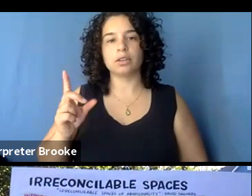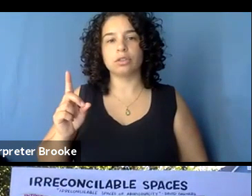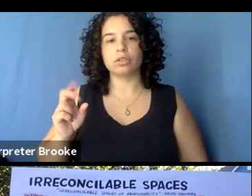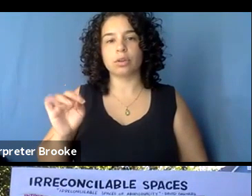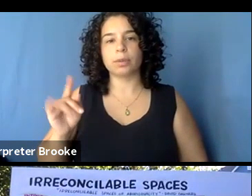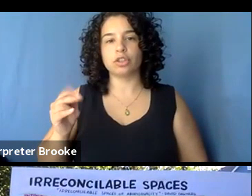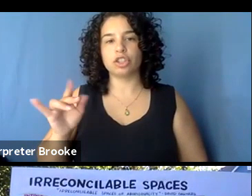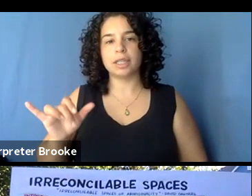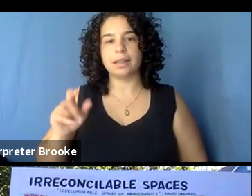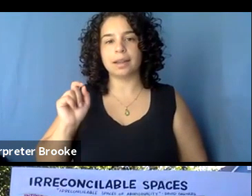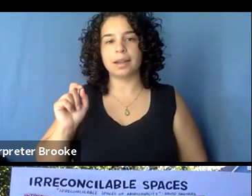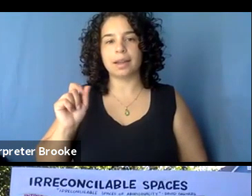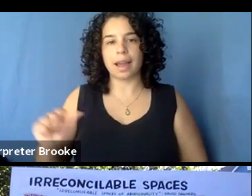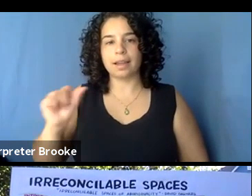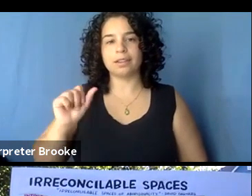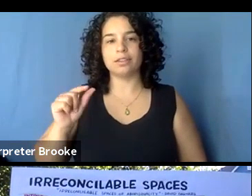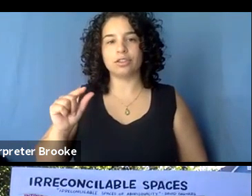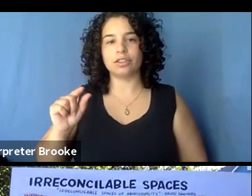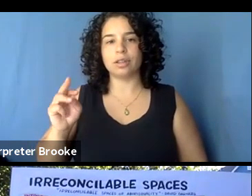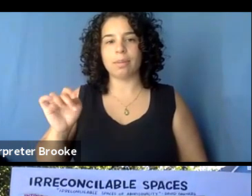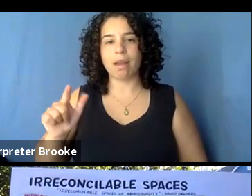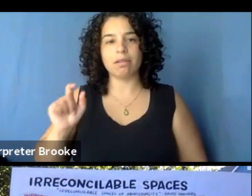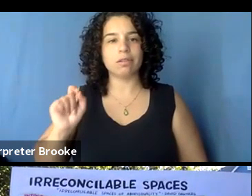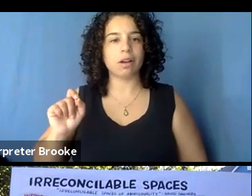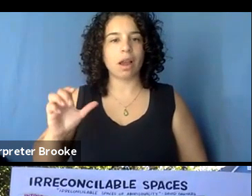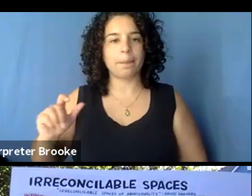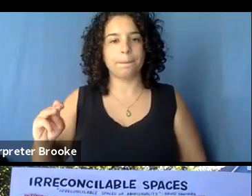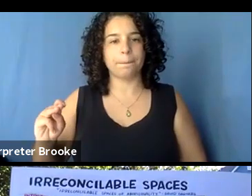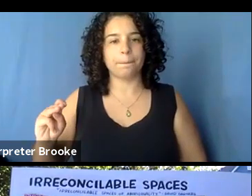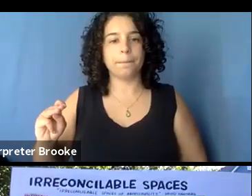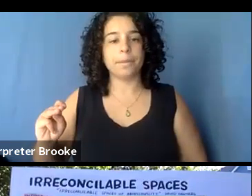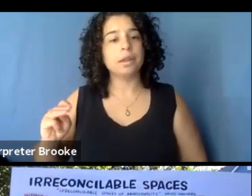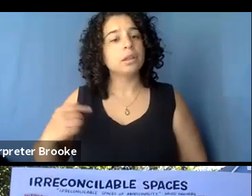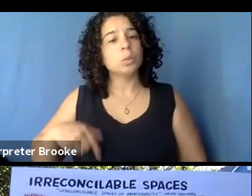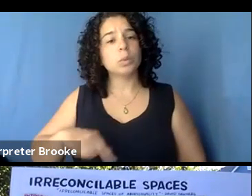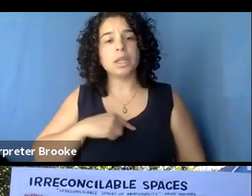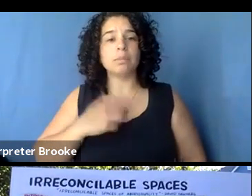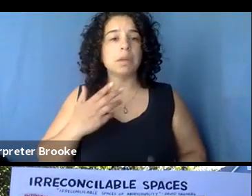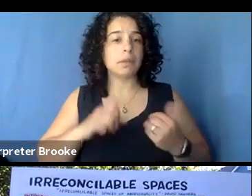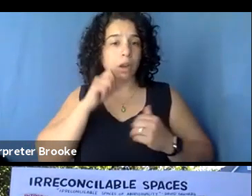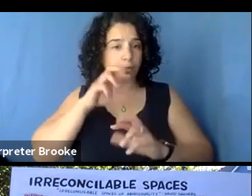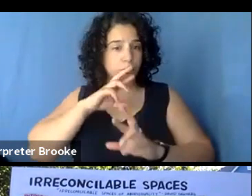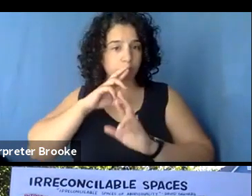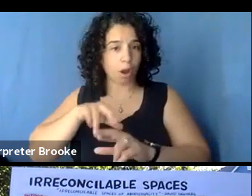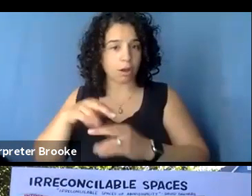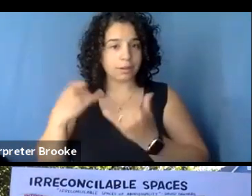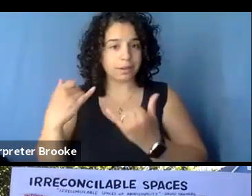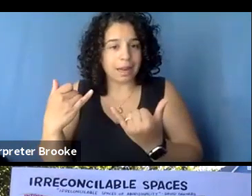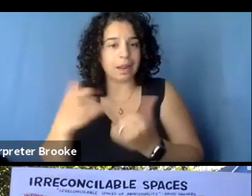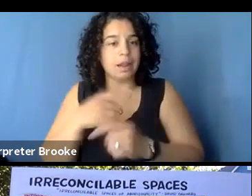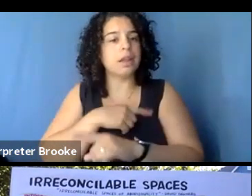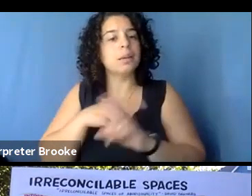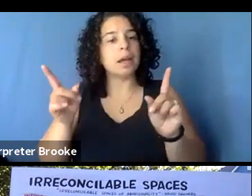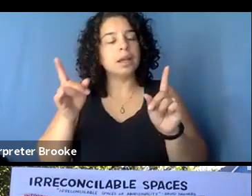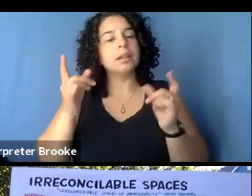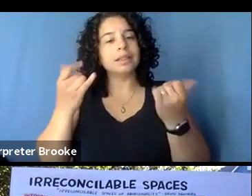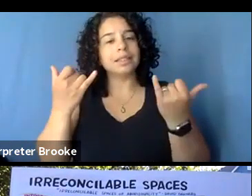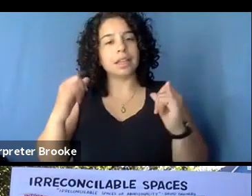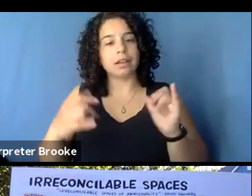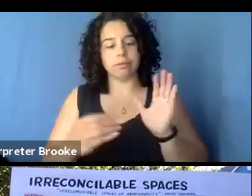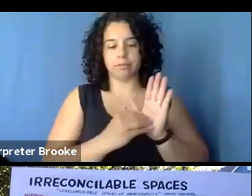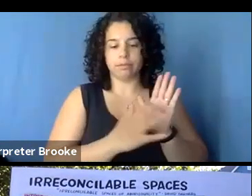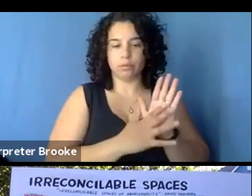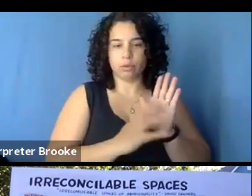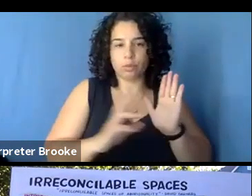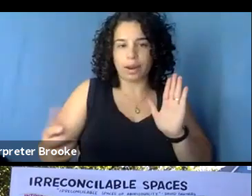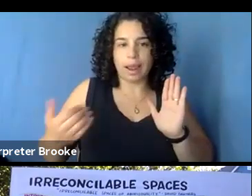unsettlingdramaturgy@gmail.com. And we won't necessarily be able to address it today, but it's such an incredible opportunity for us to